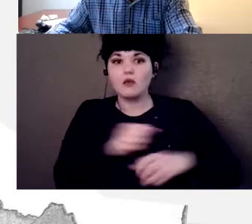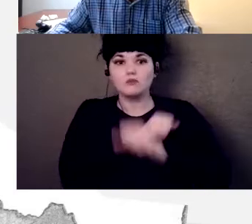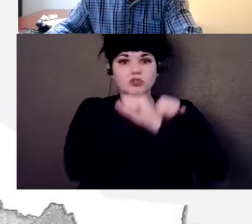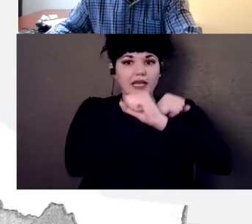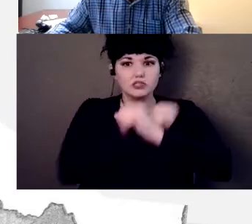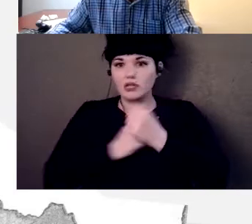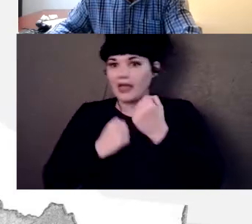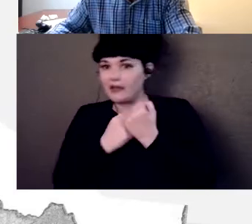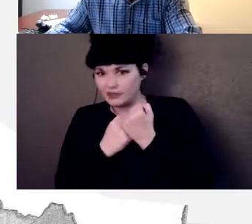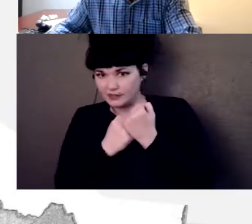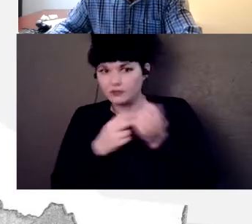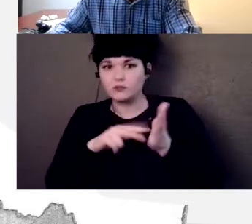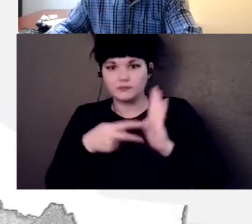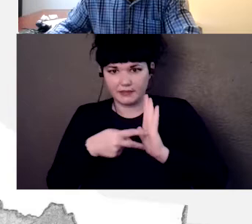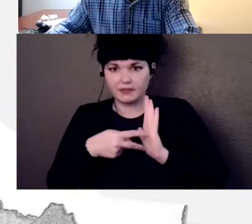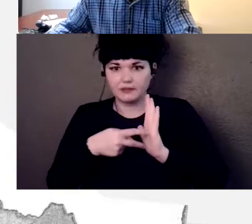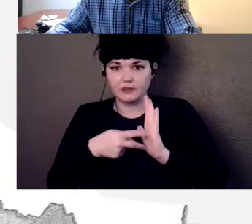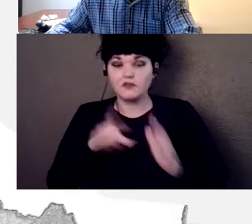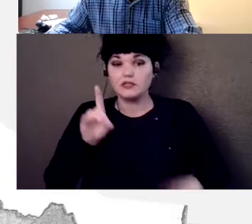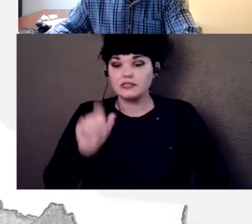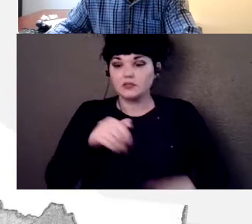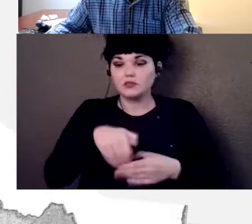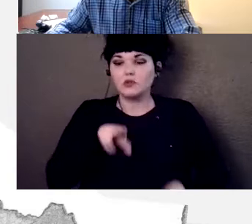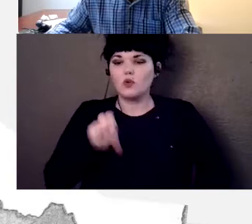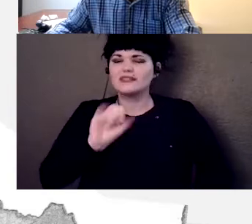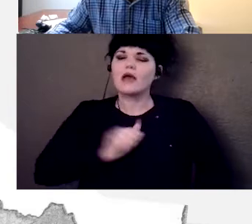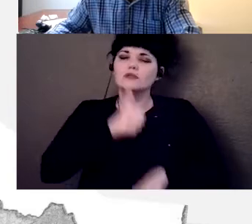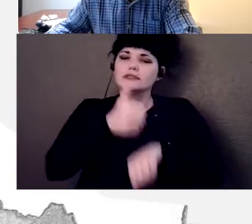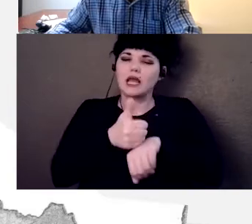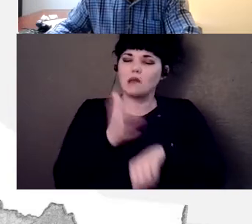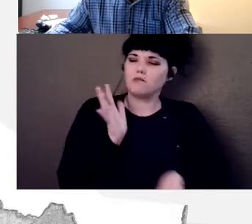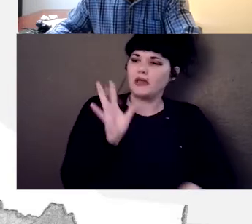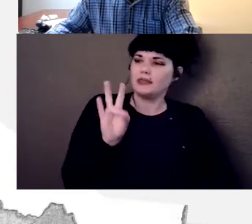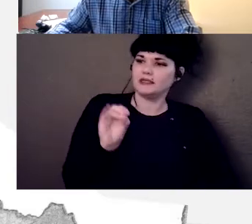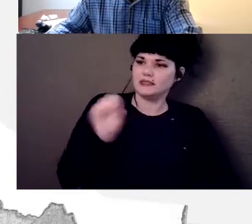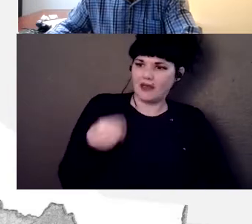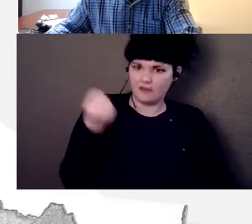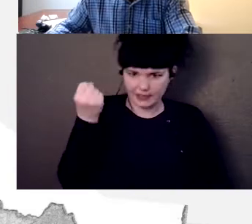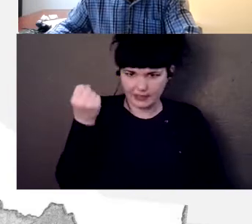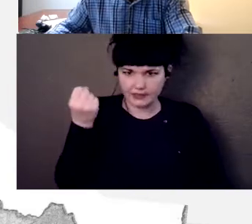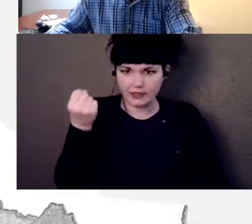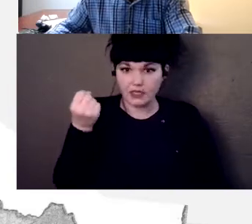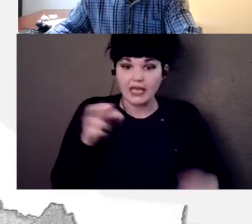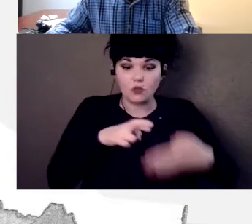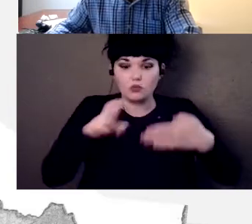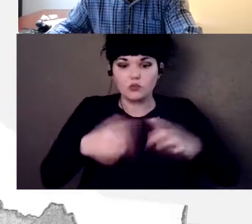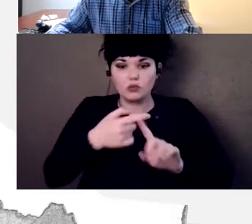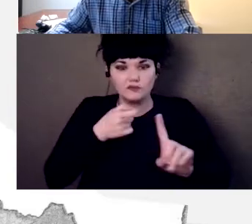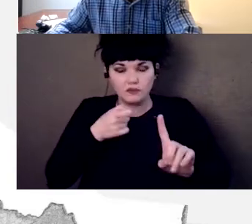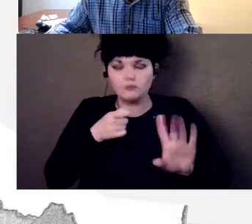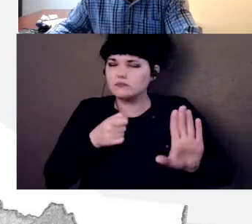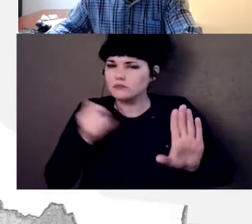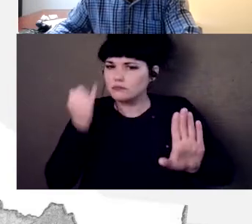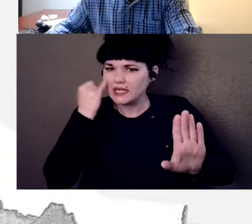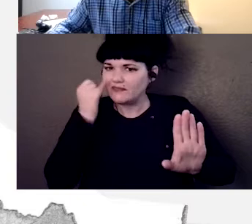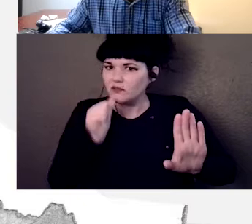with Disabilities in the U.S., was created back in the 70s as a result of, and if you have not seen it, I would definitely